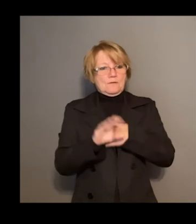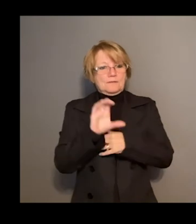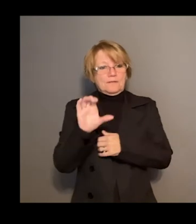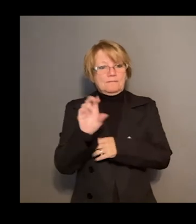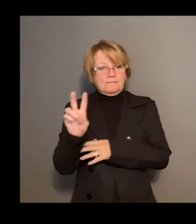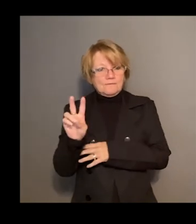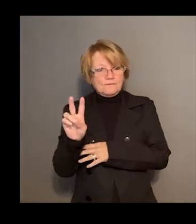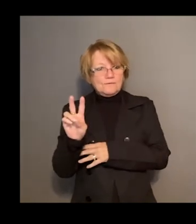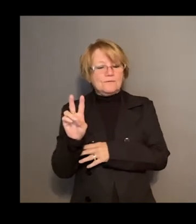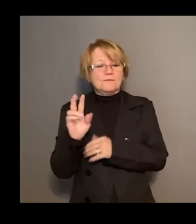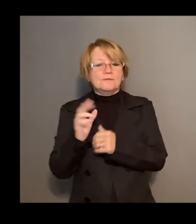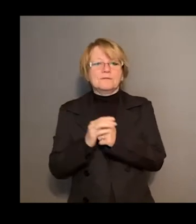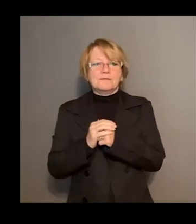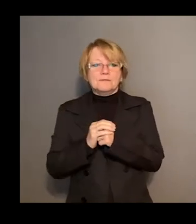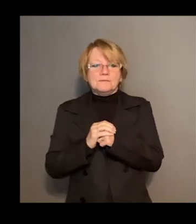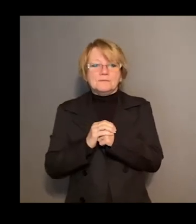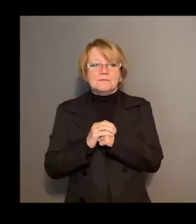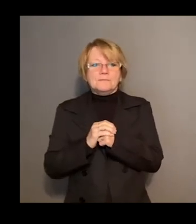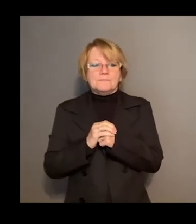Originally, I was born in Cape